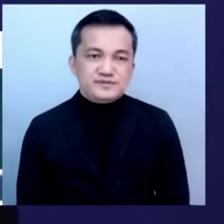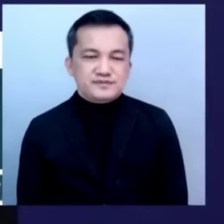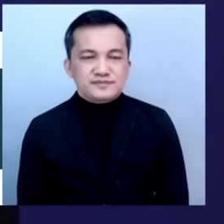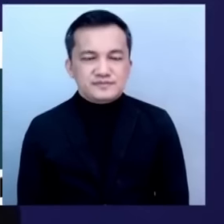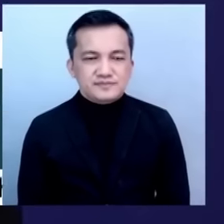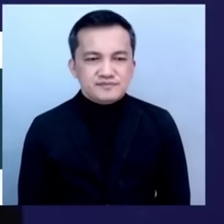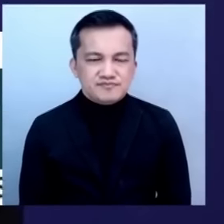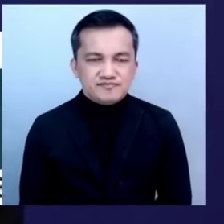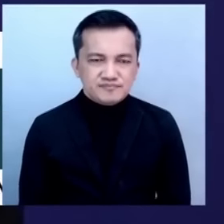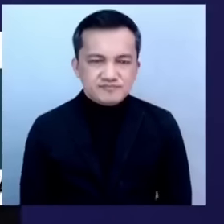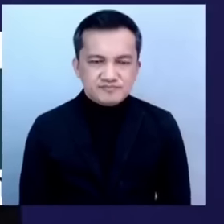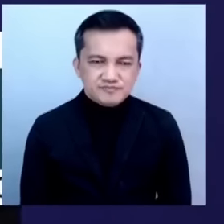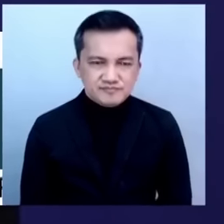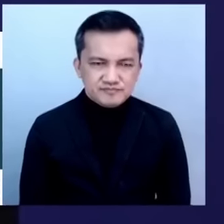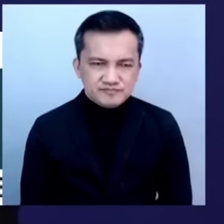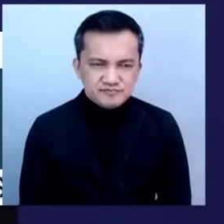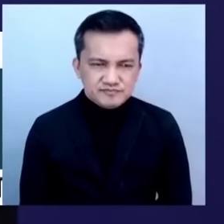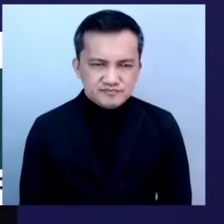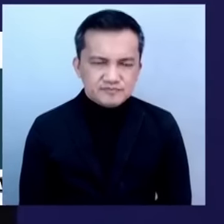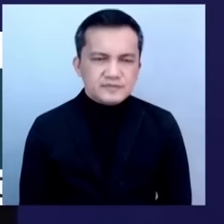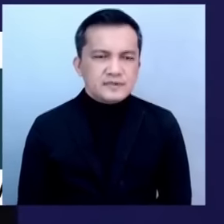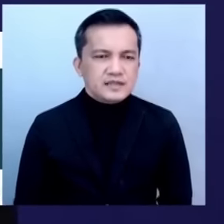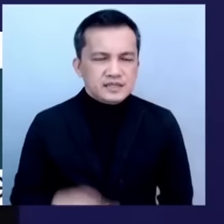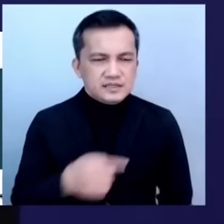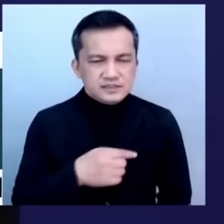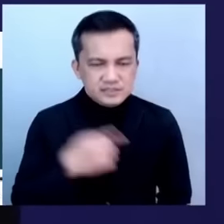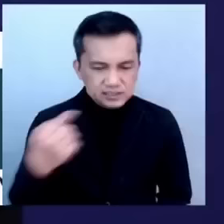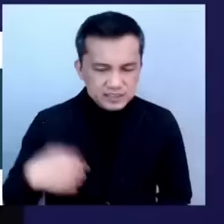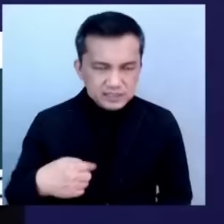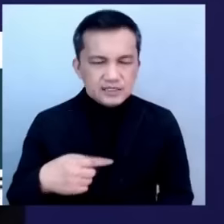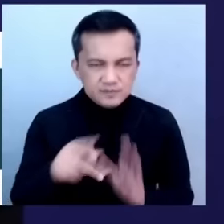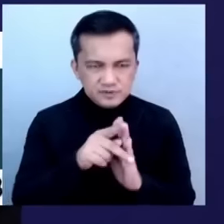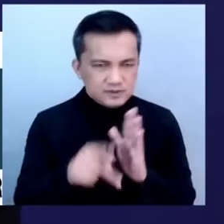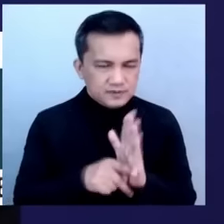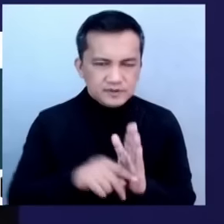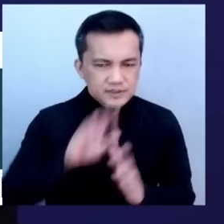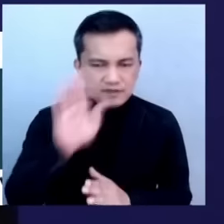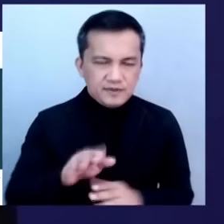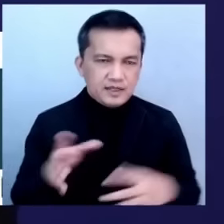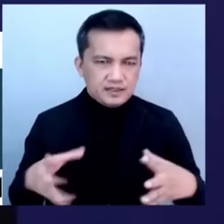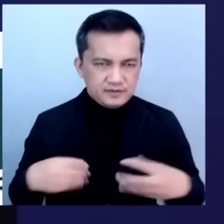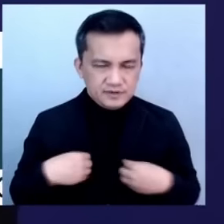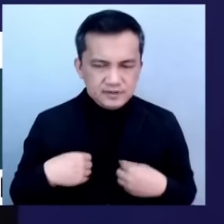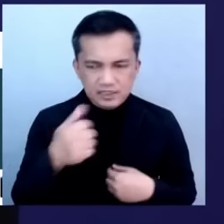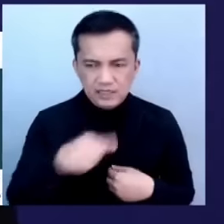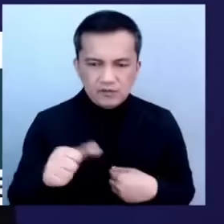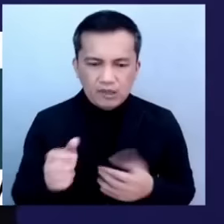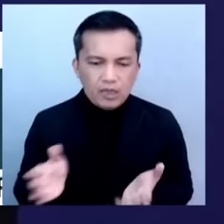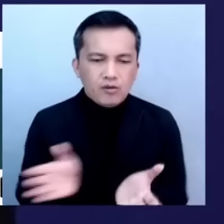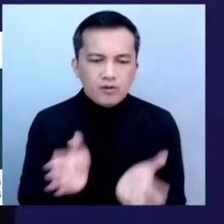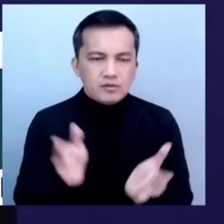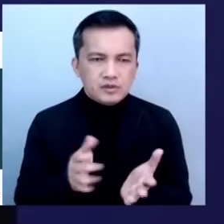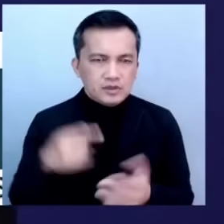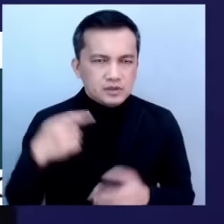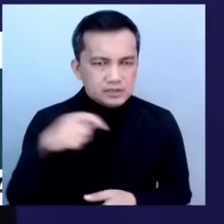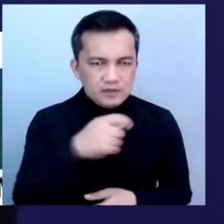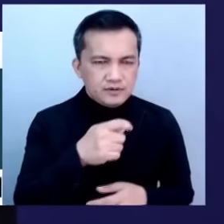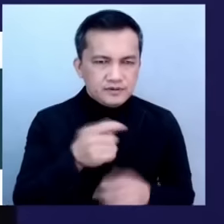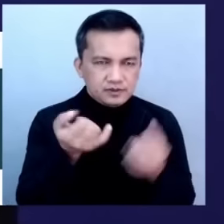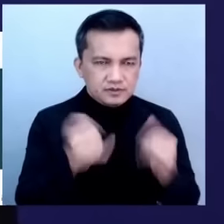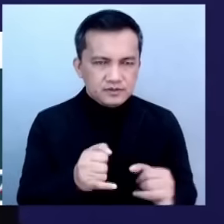China principle is the red line and bottom line. China will never accept anyone's provocations on the Taiwan issue and